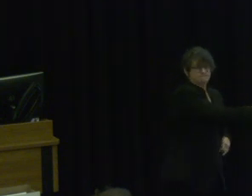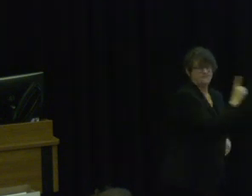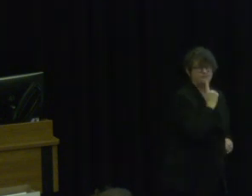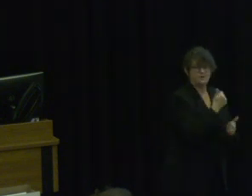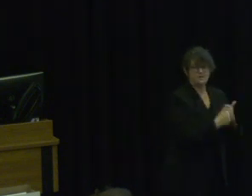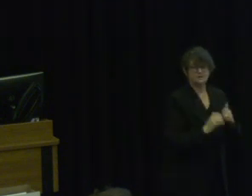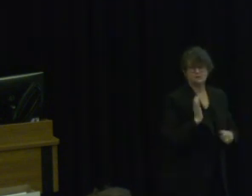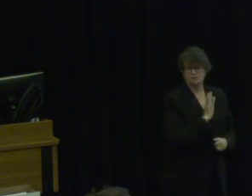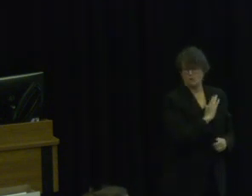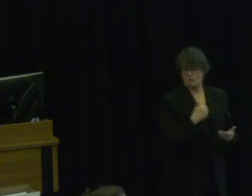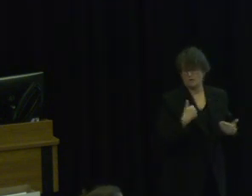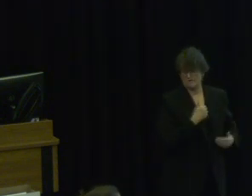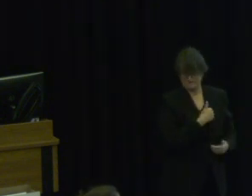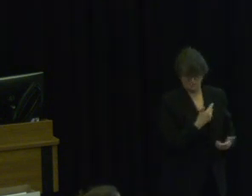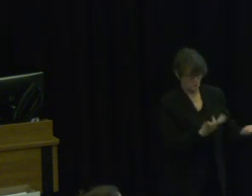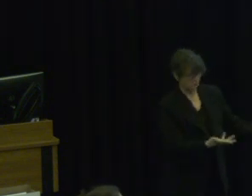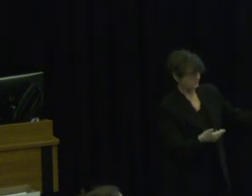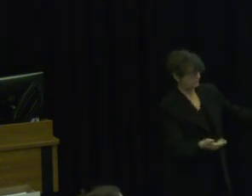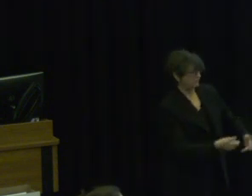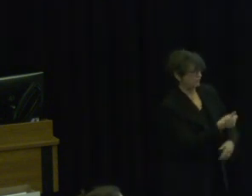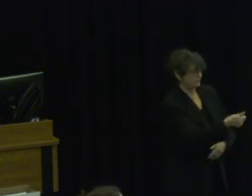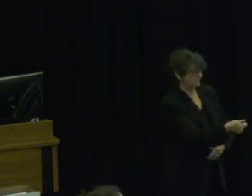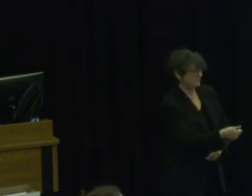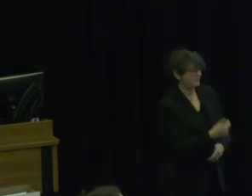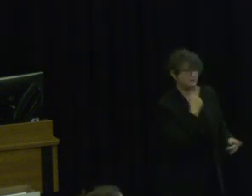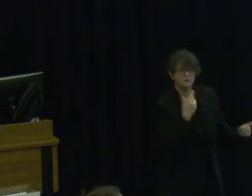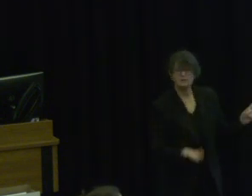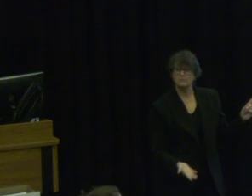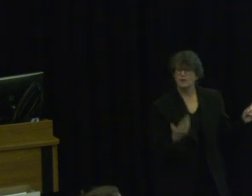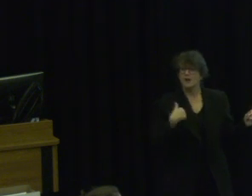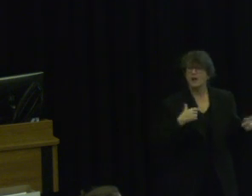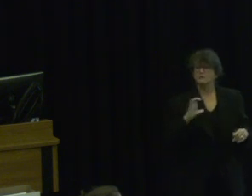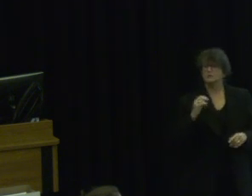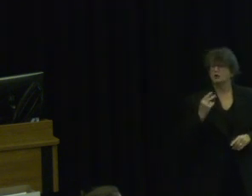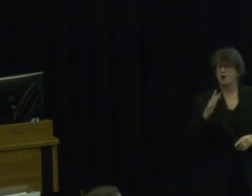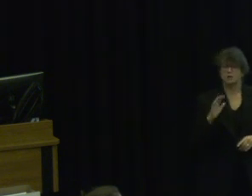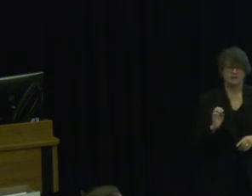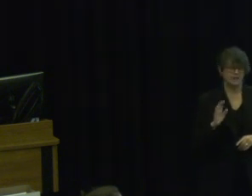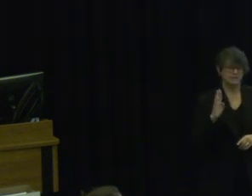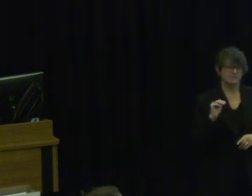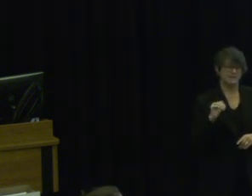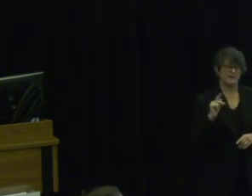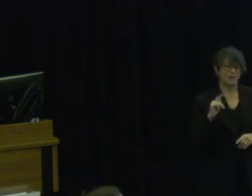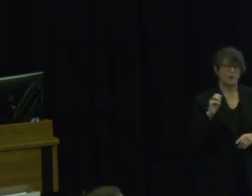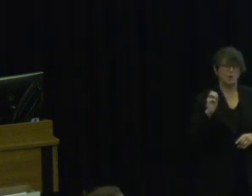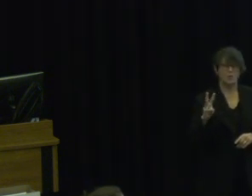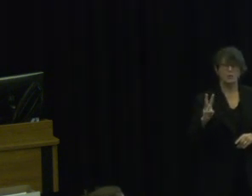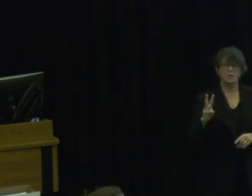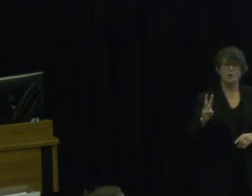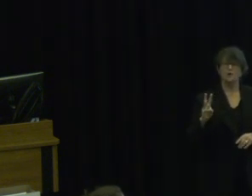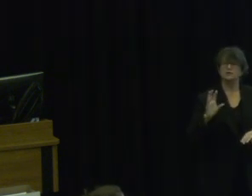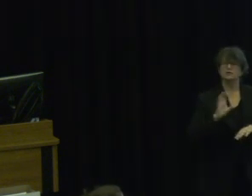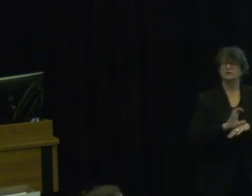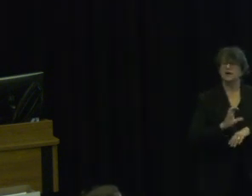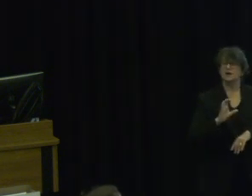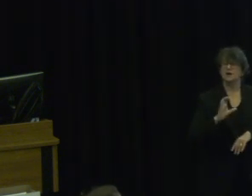introduce themselves. Good morning. I'm Charlie Michelo. I'm chair of the Board of Visitors of the Muskie